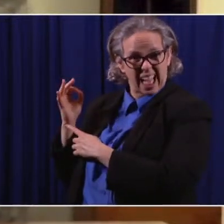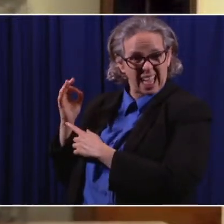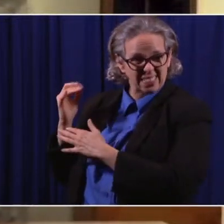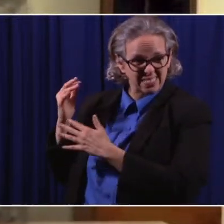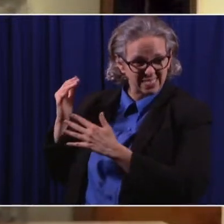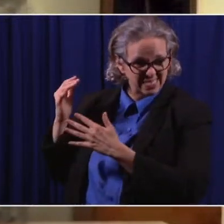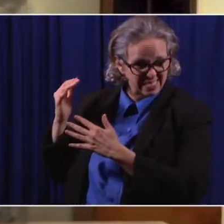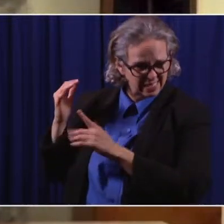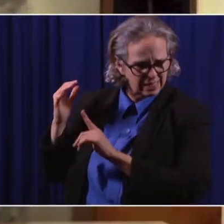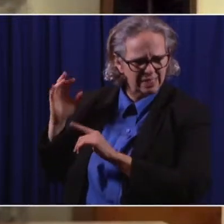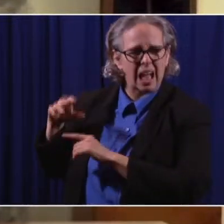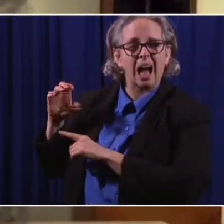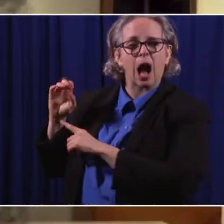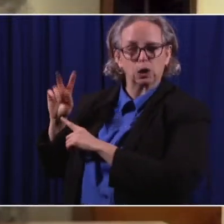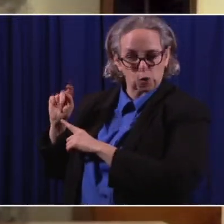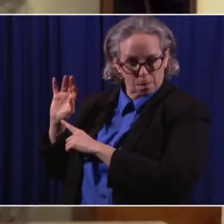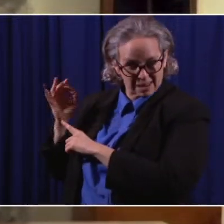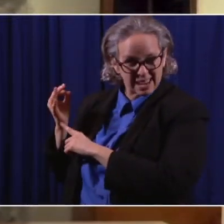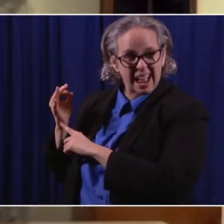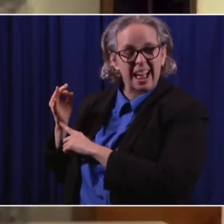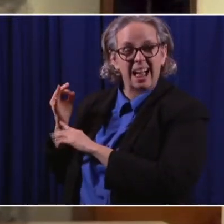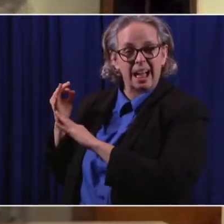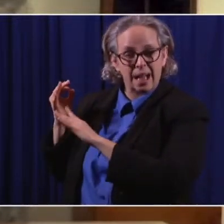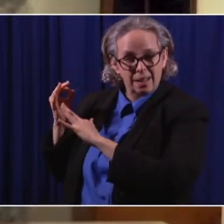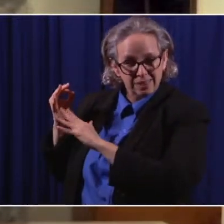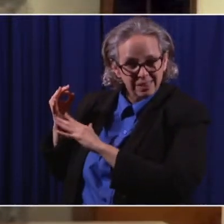October 9th is back